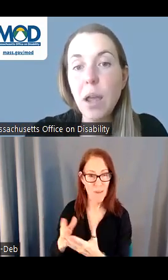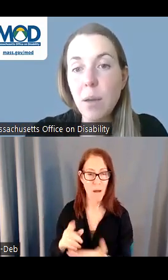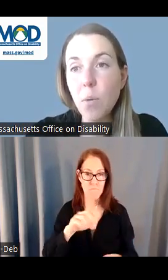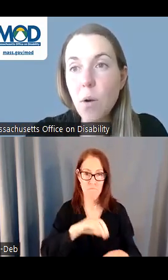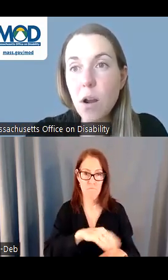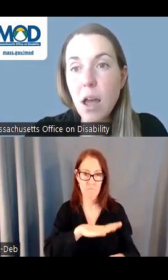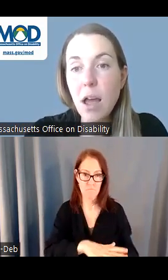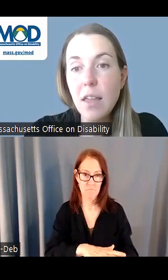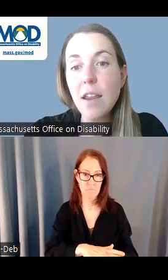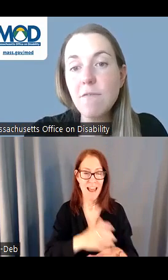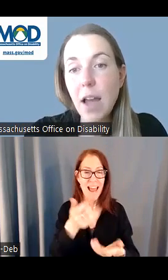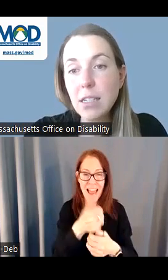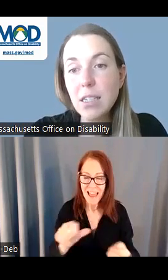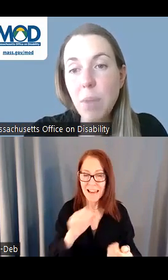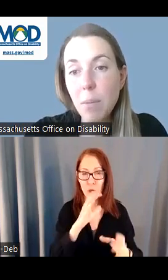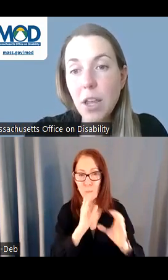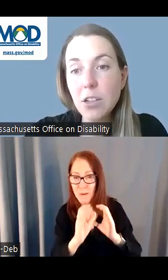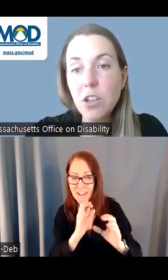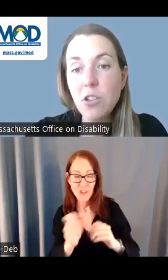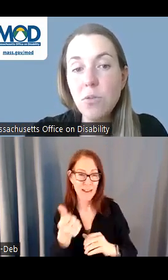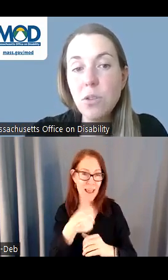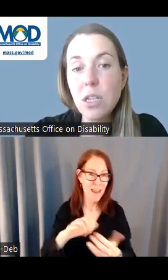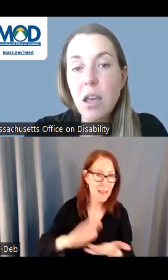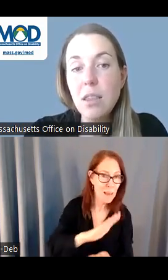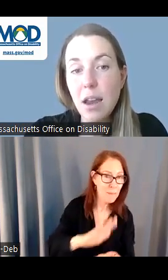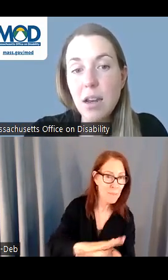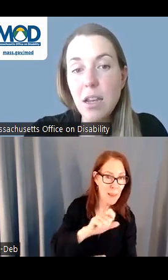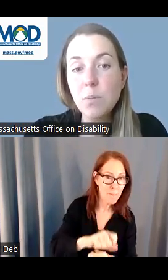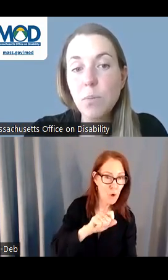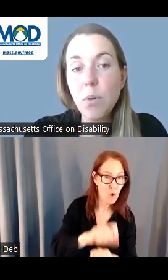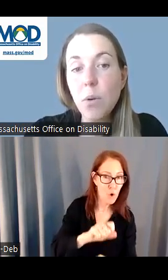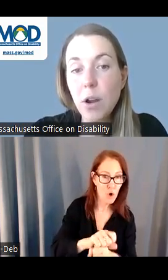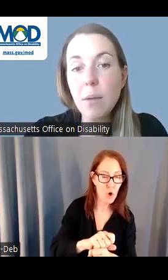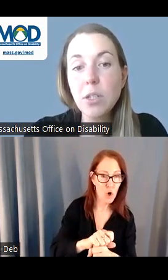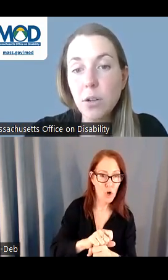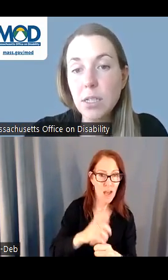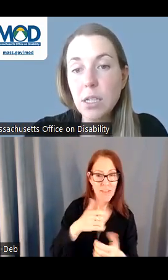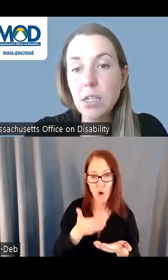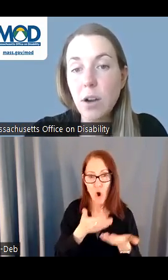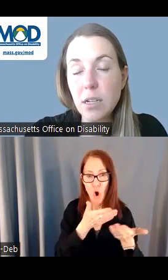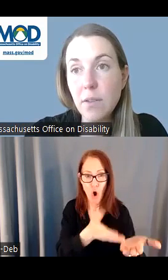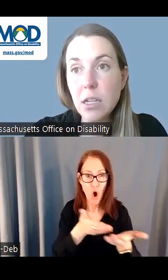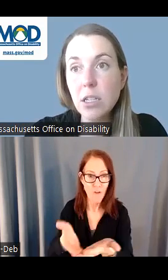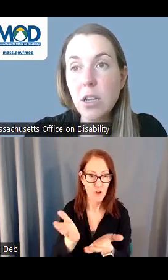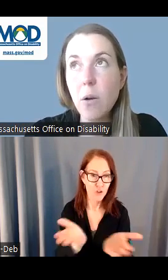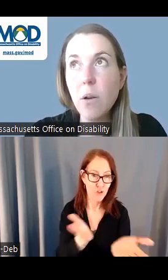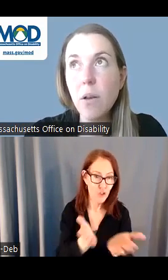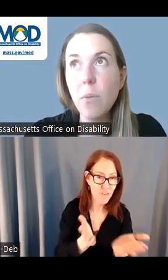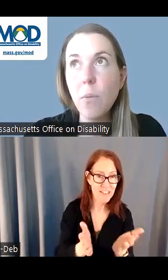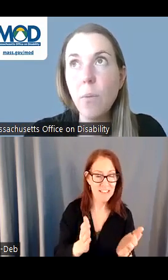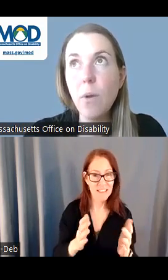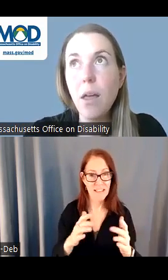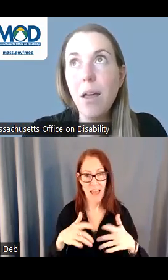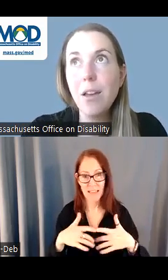or paperwork that invites the public to use the entity's programs, services, or activities. So